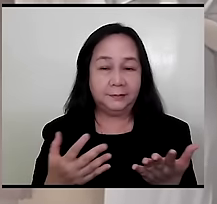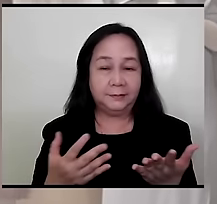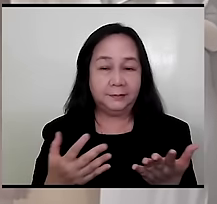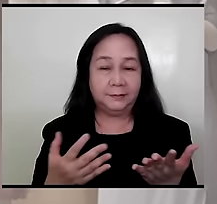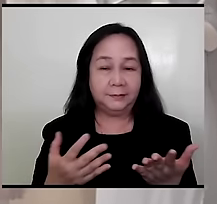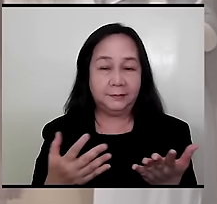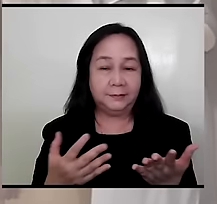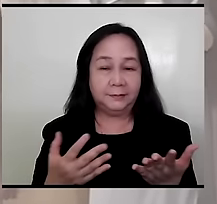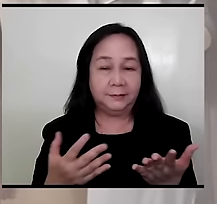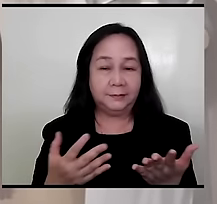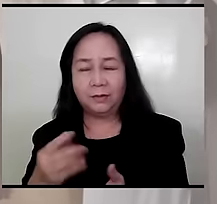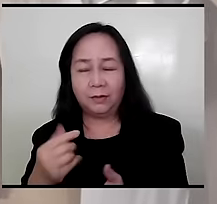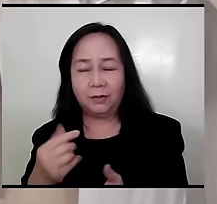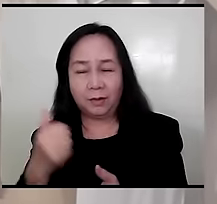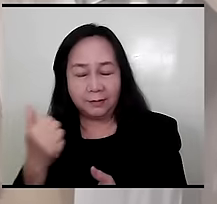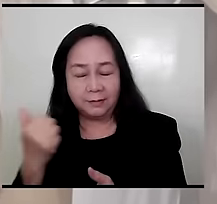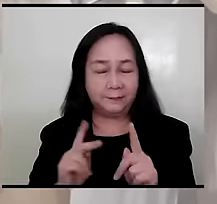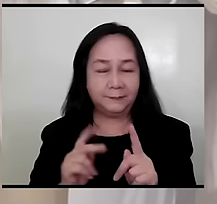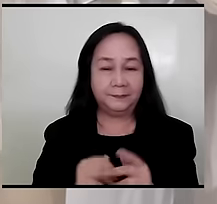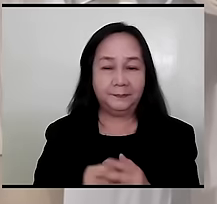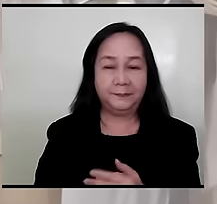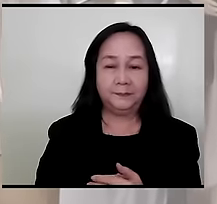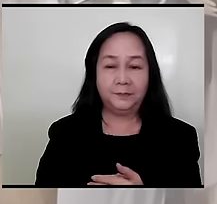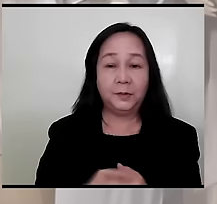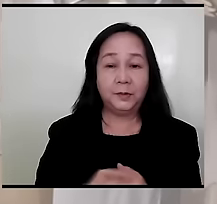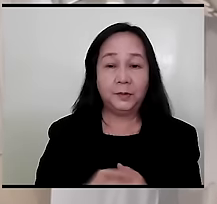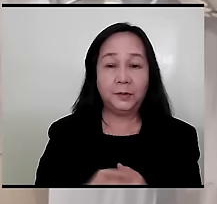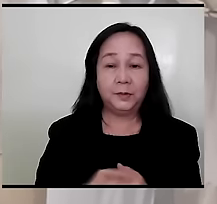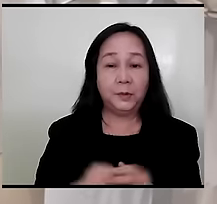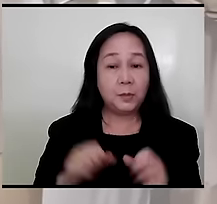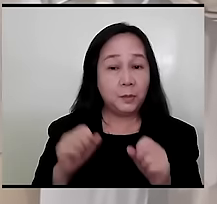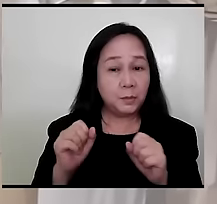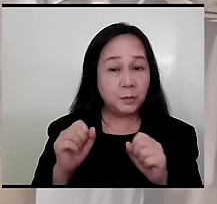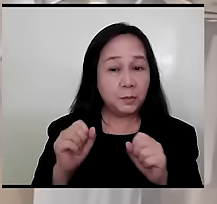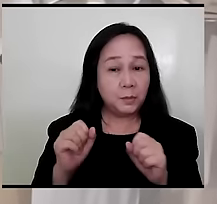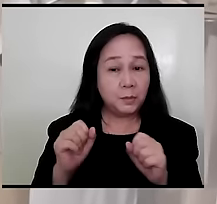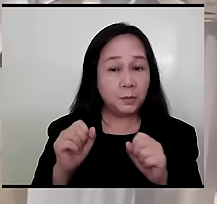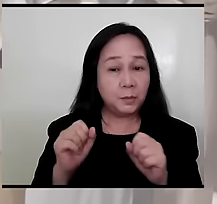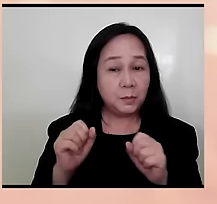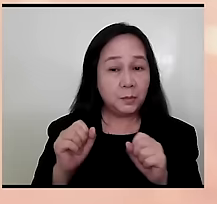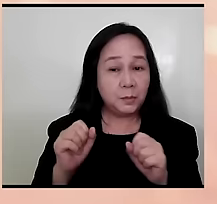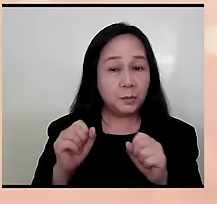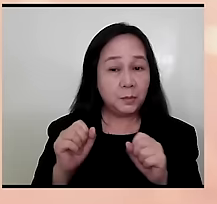others so that there is no needy person in their midst.